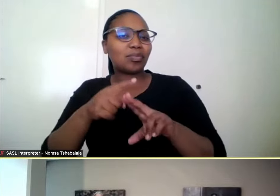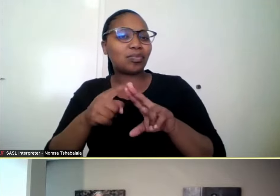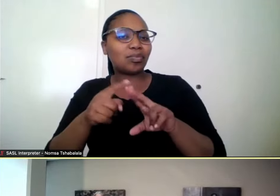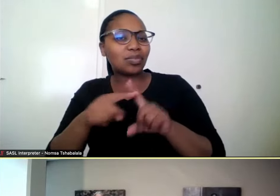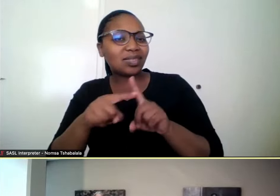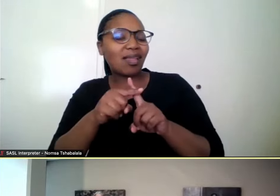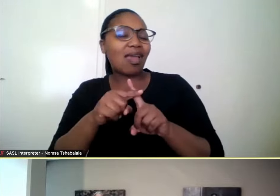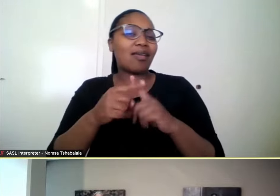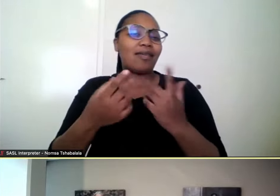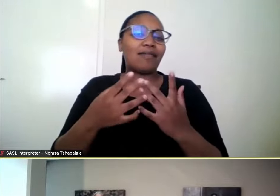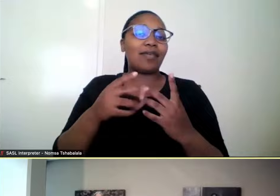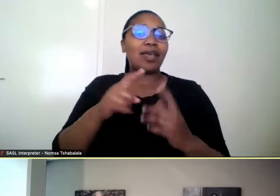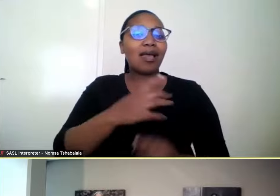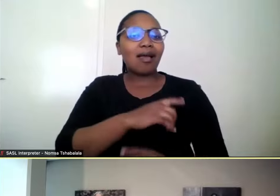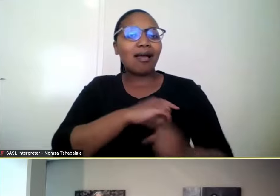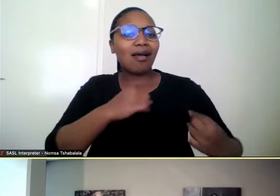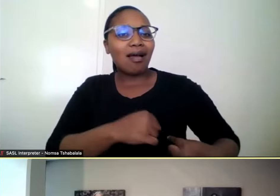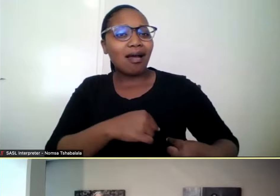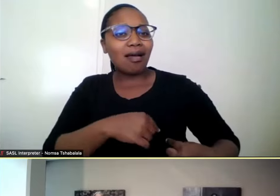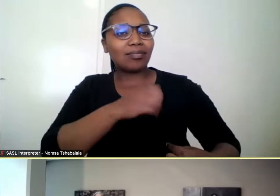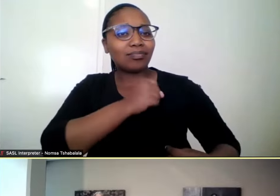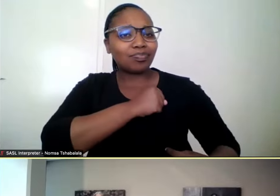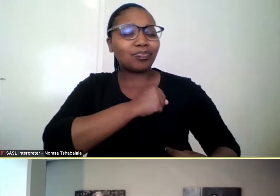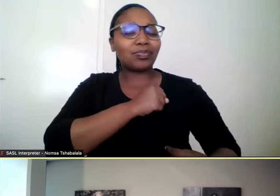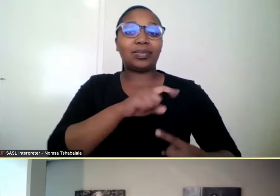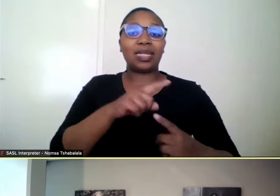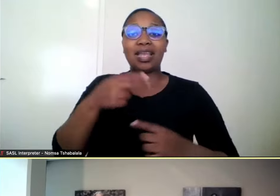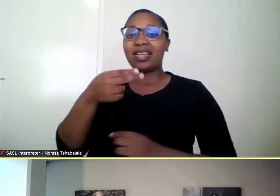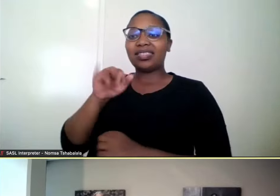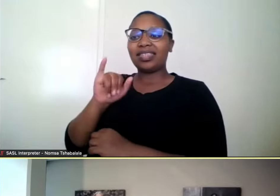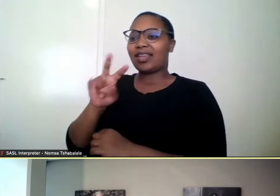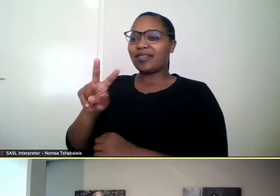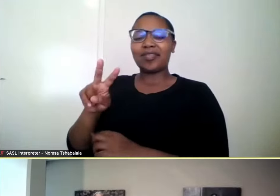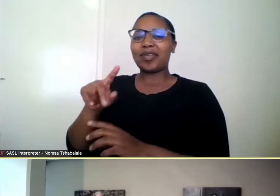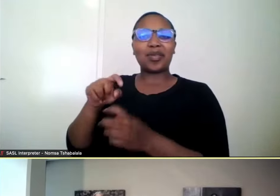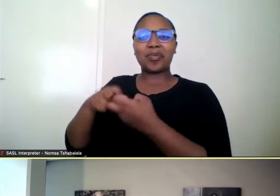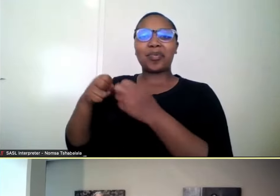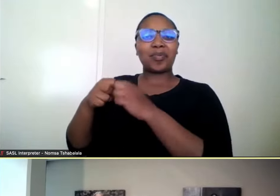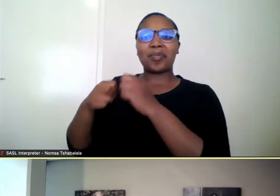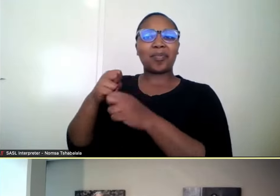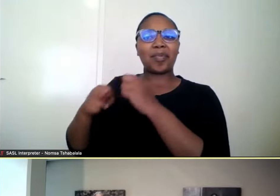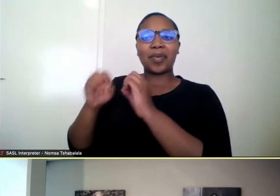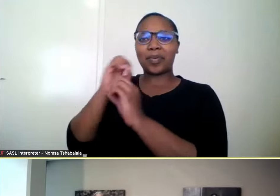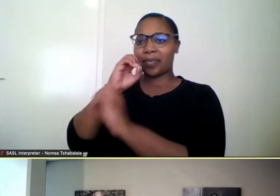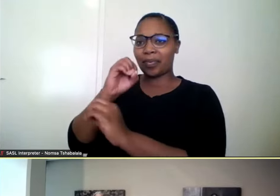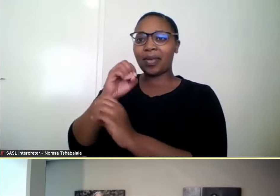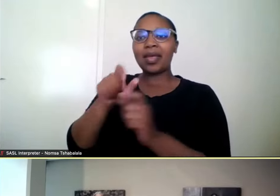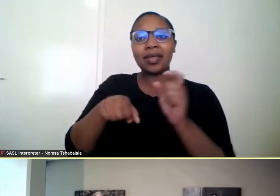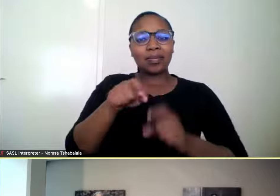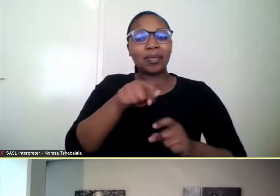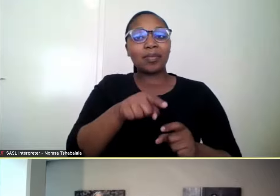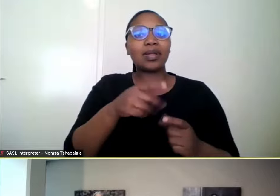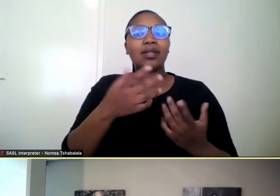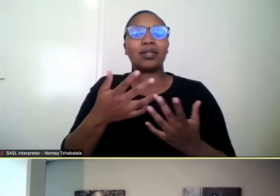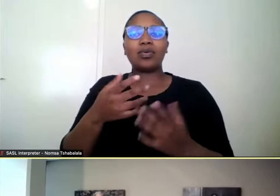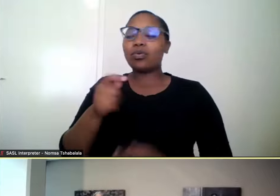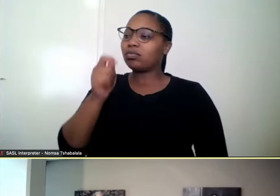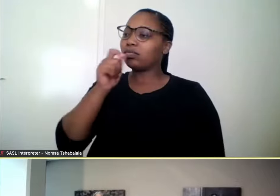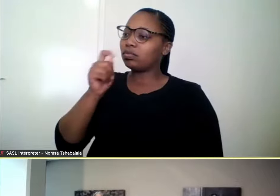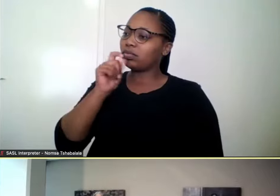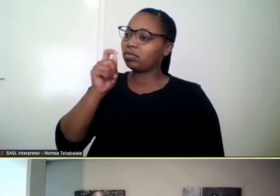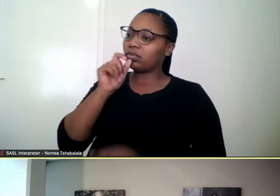caveat, HIV is not the problem. People that are well suppressed on therapy will respond very well to infection